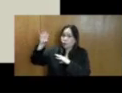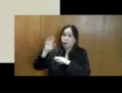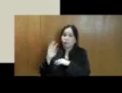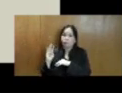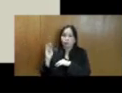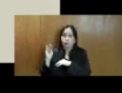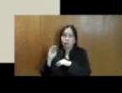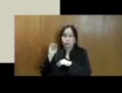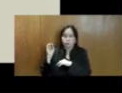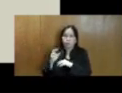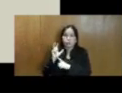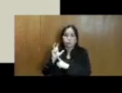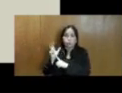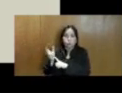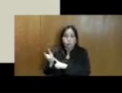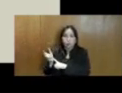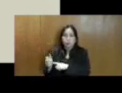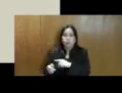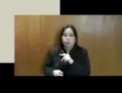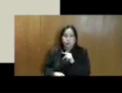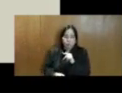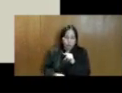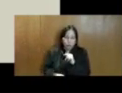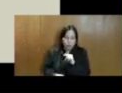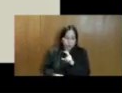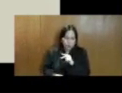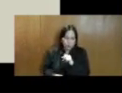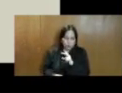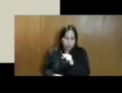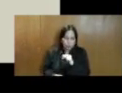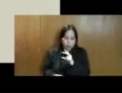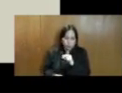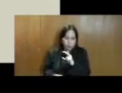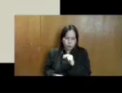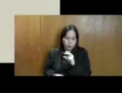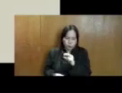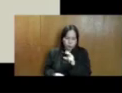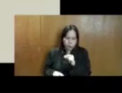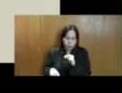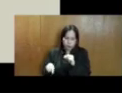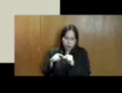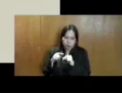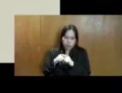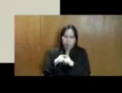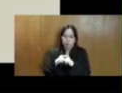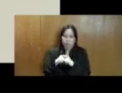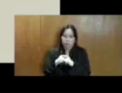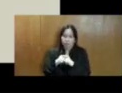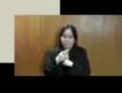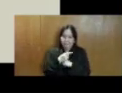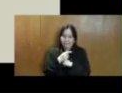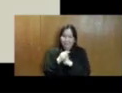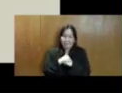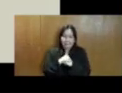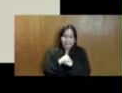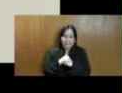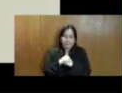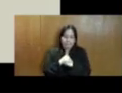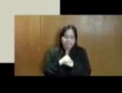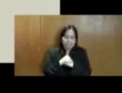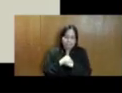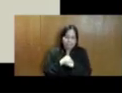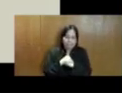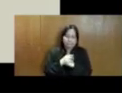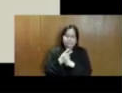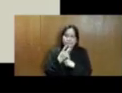and 13% are renewable jobs. Okay, so this is just a description of what our green jobs look like currently. All right, so let's